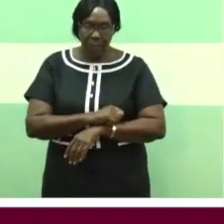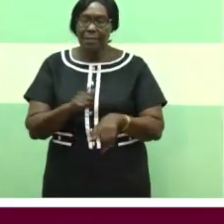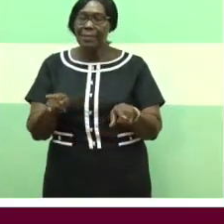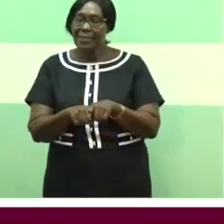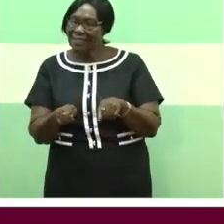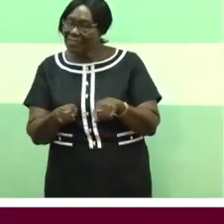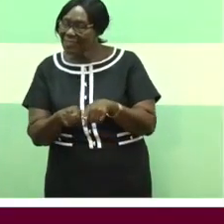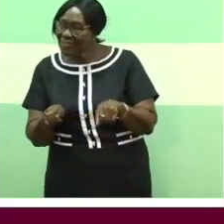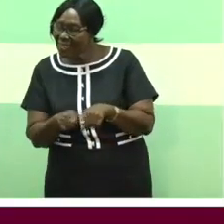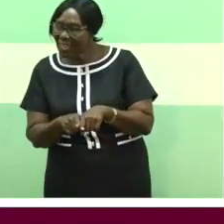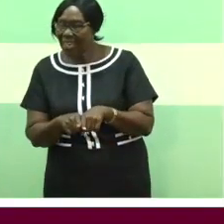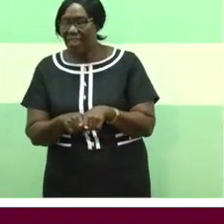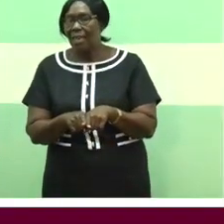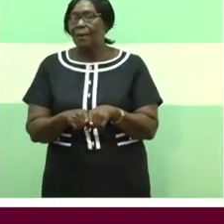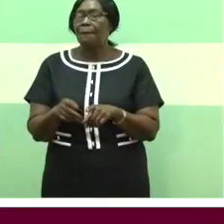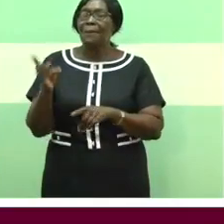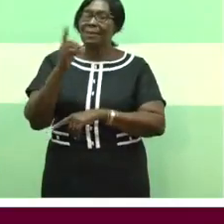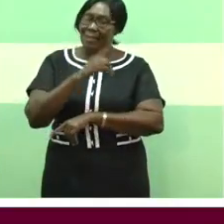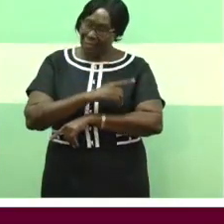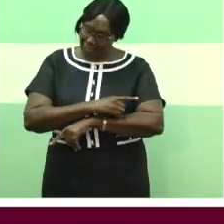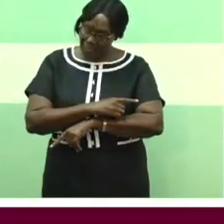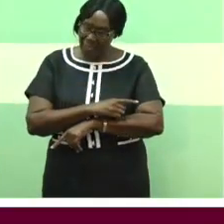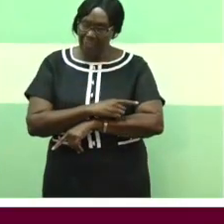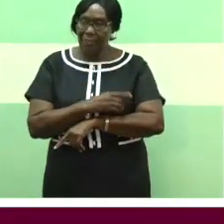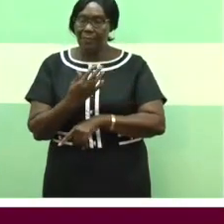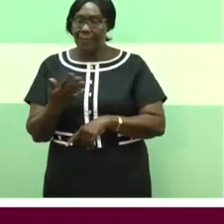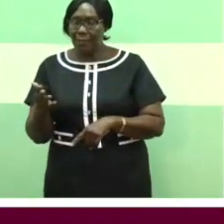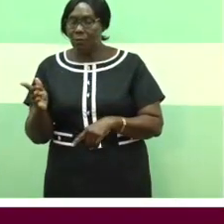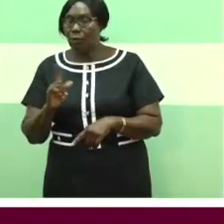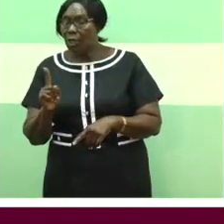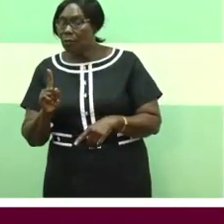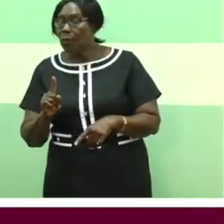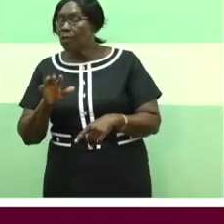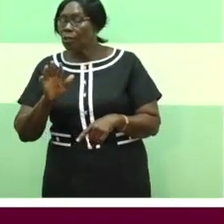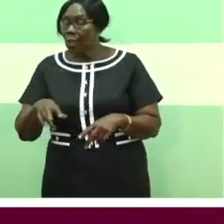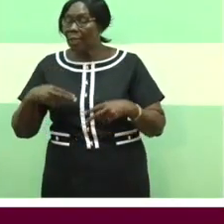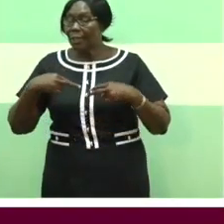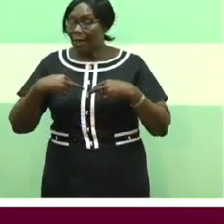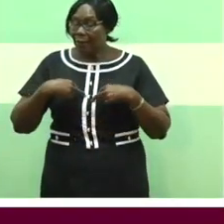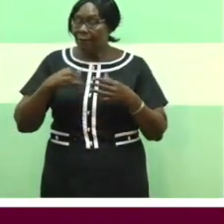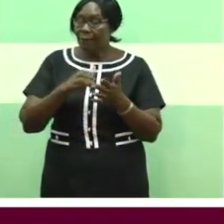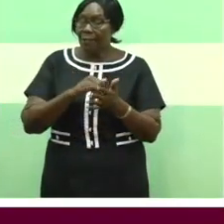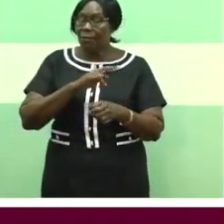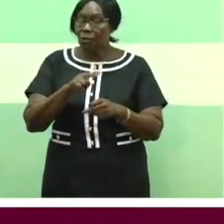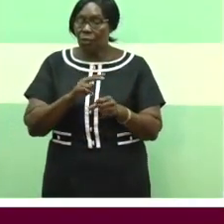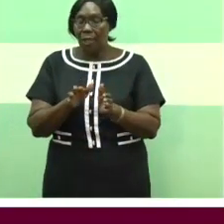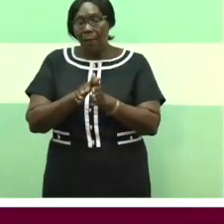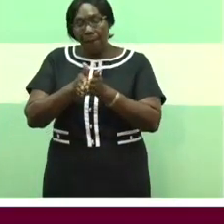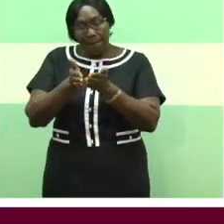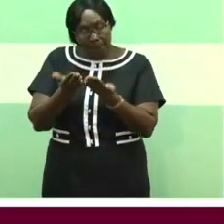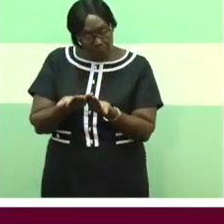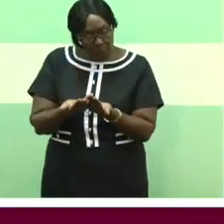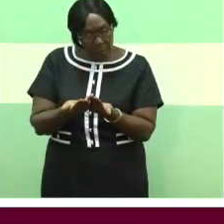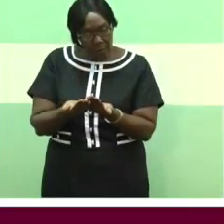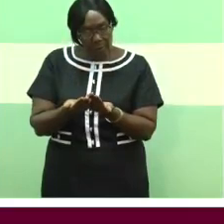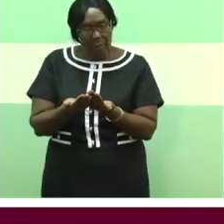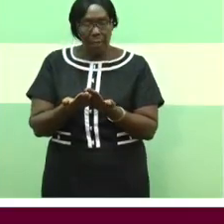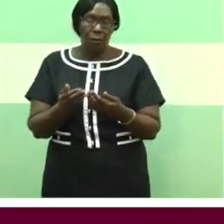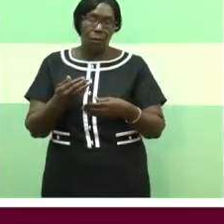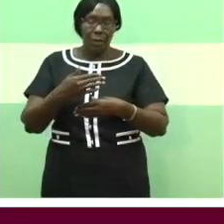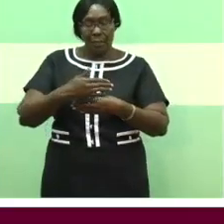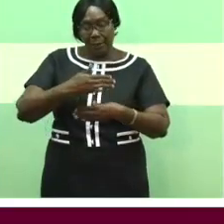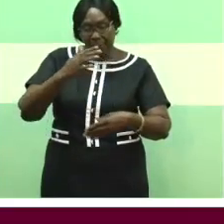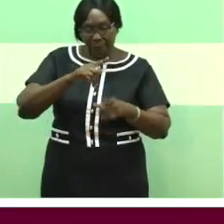the same day's event, right where the child can have it in their books or in their folders, but it's